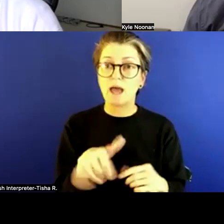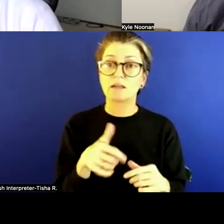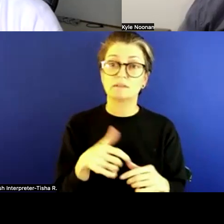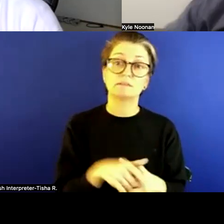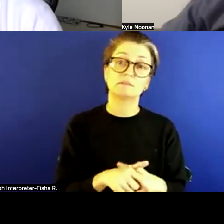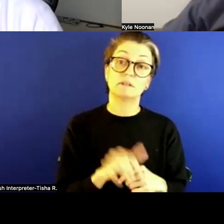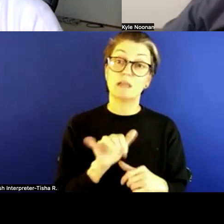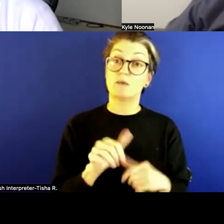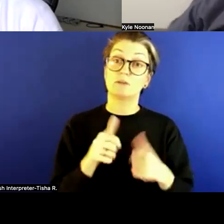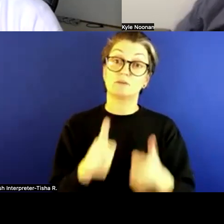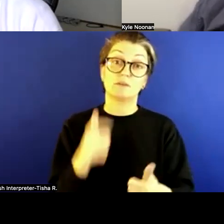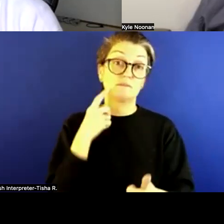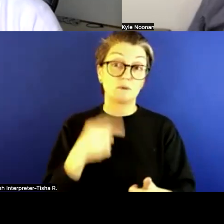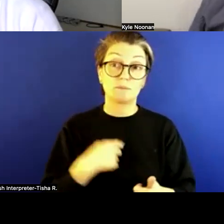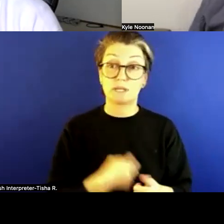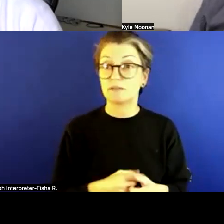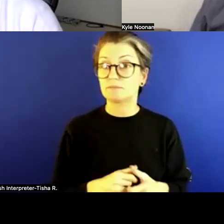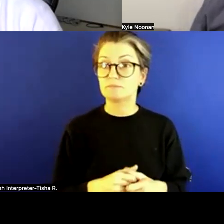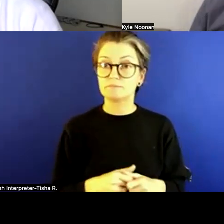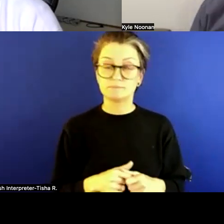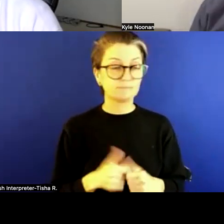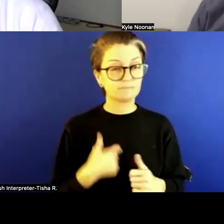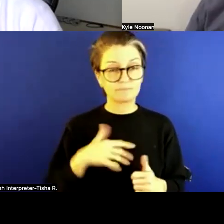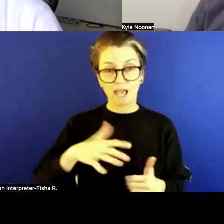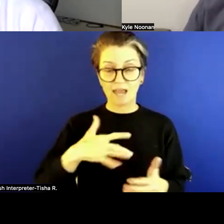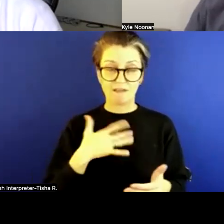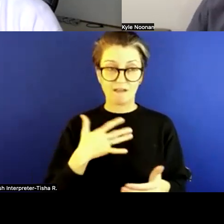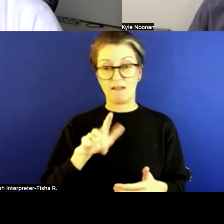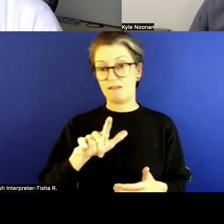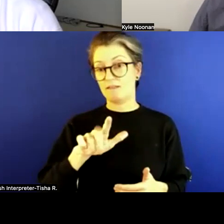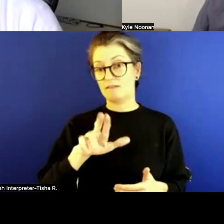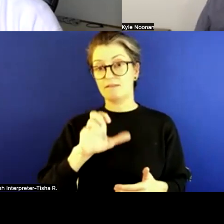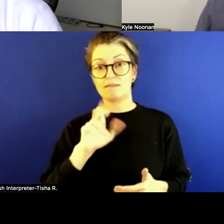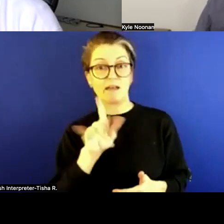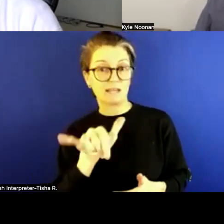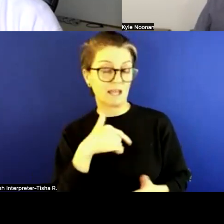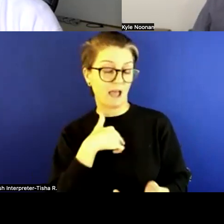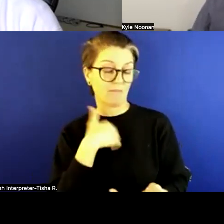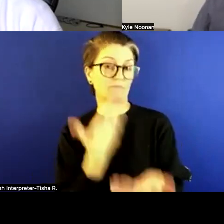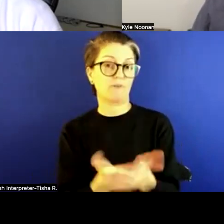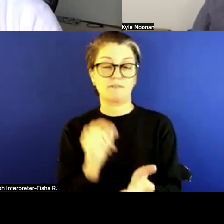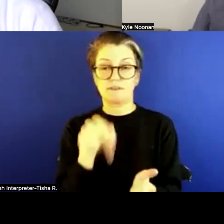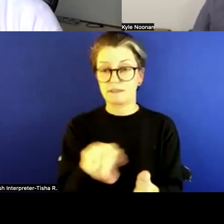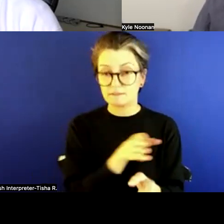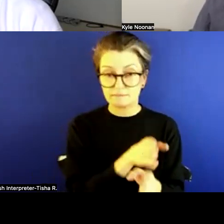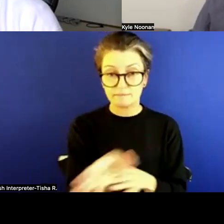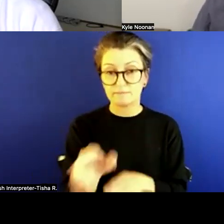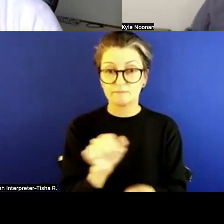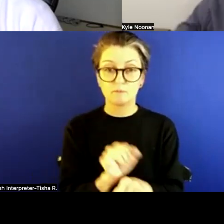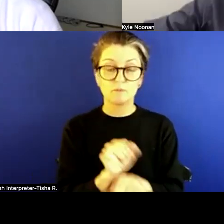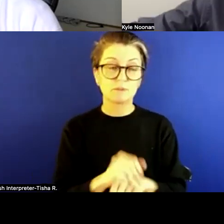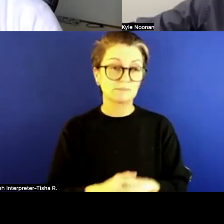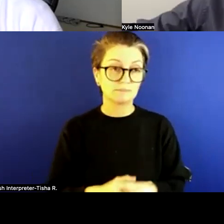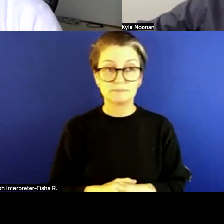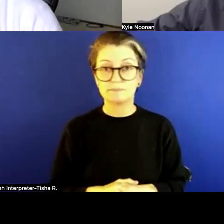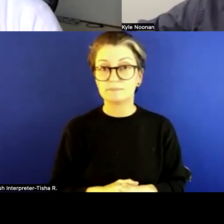That was great for me. I know I would say lucked into this path that I have. So maybe not,